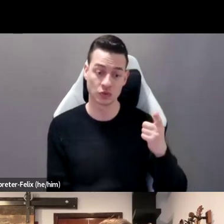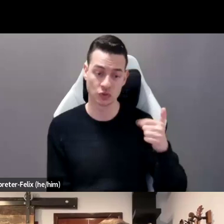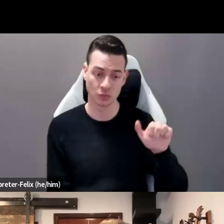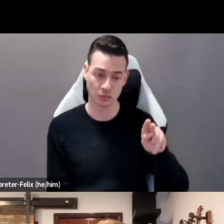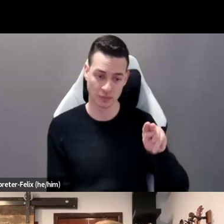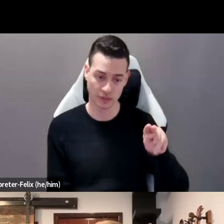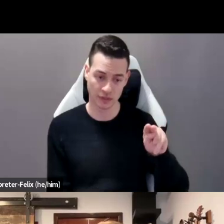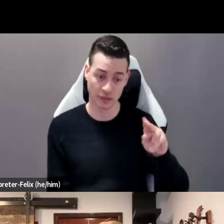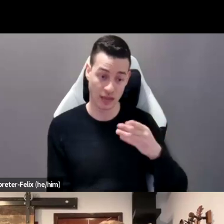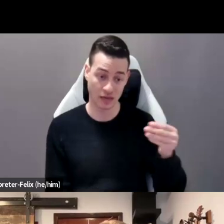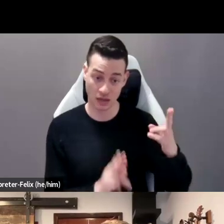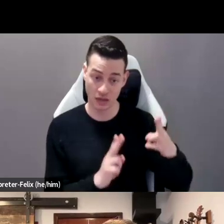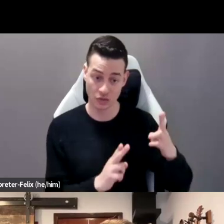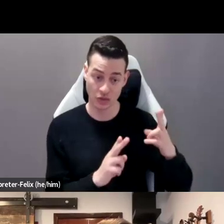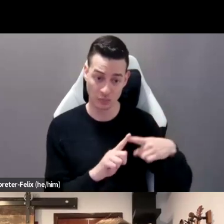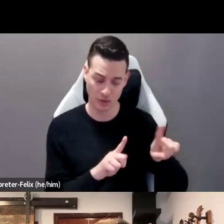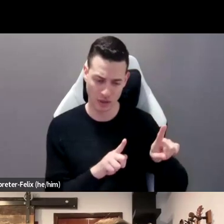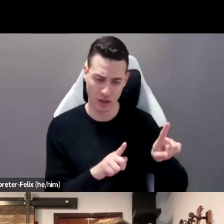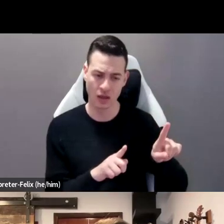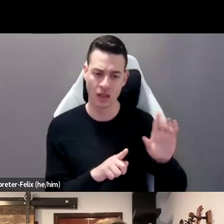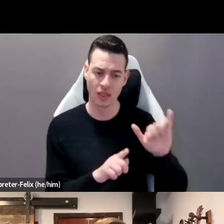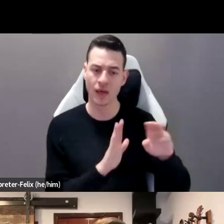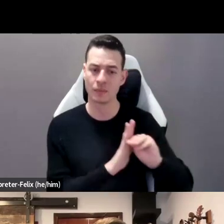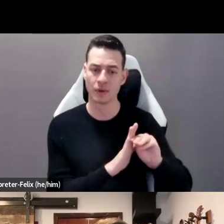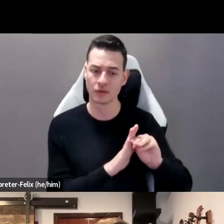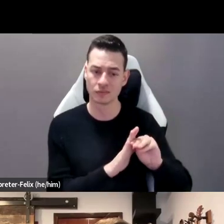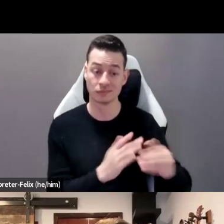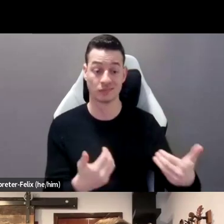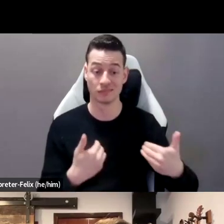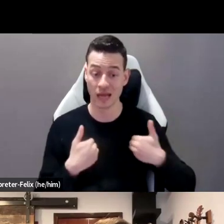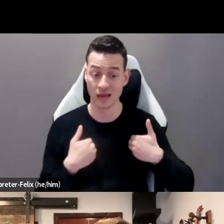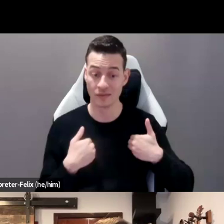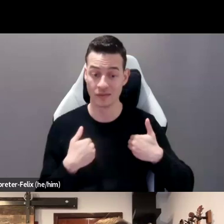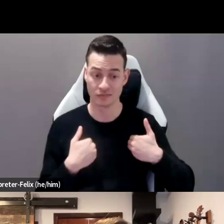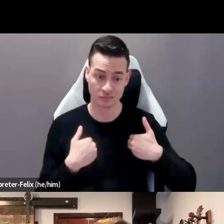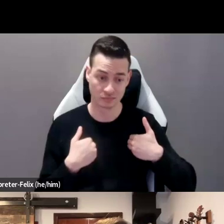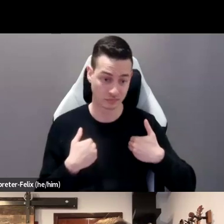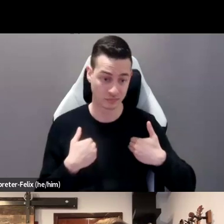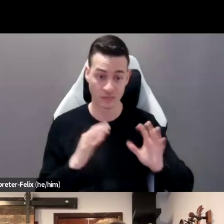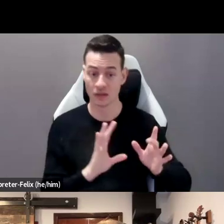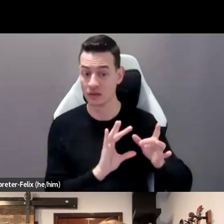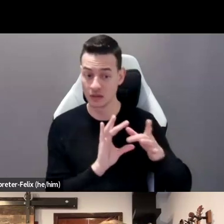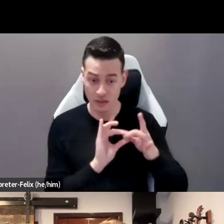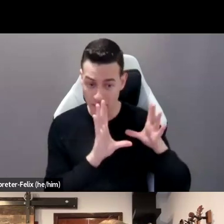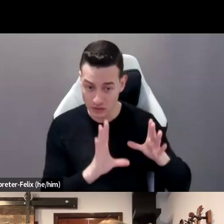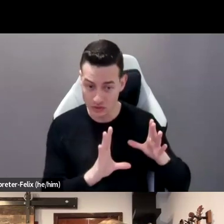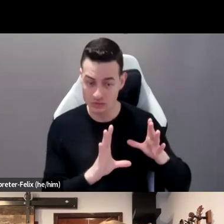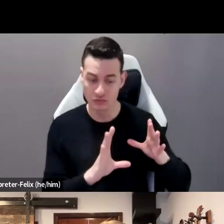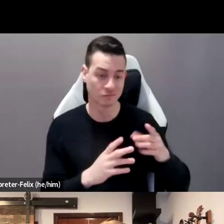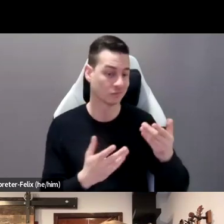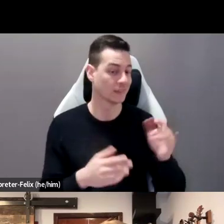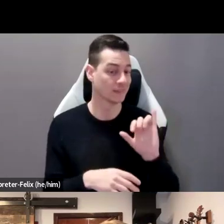that model and what JD was saying about having connectors is kind of at the heart of things. I think from what I've seen as somebody